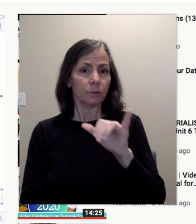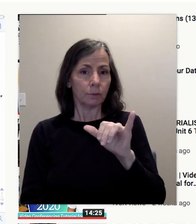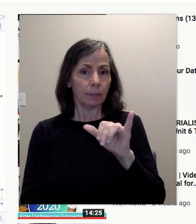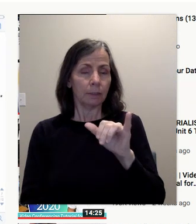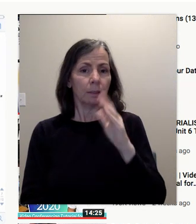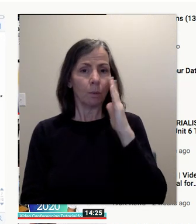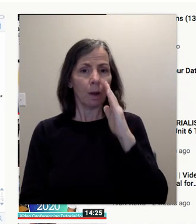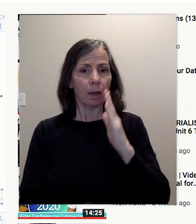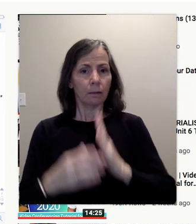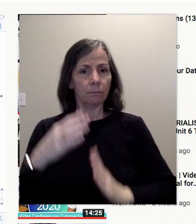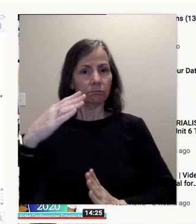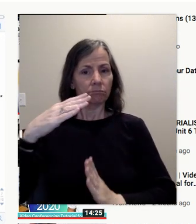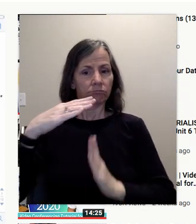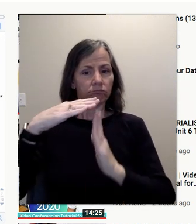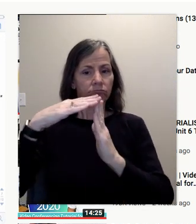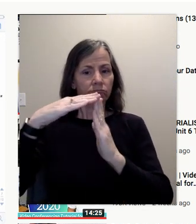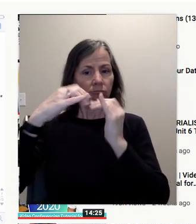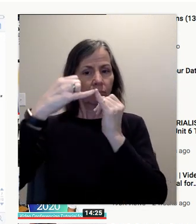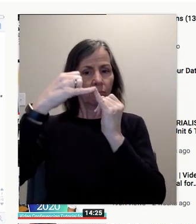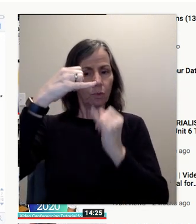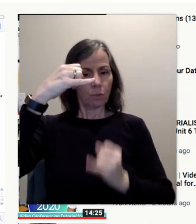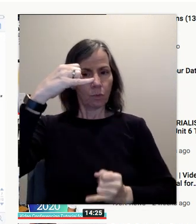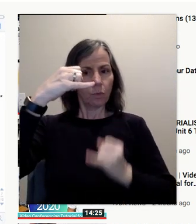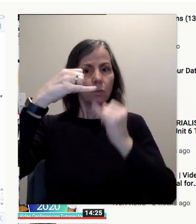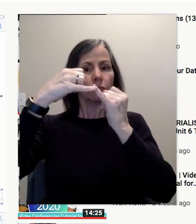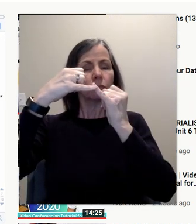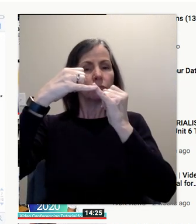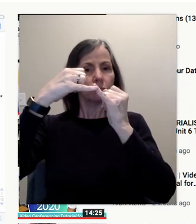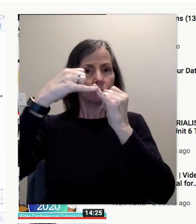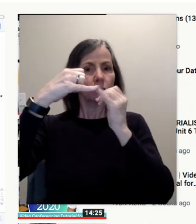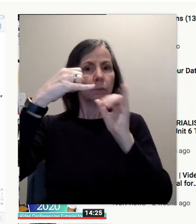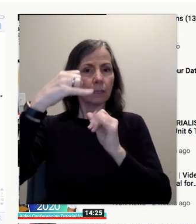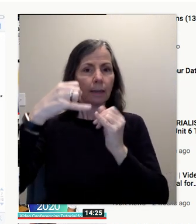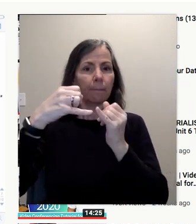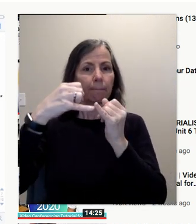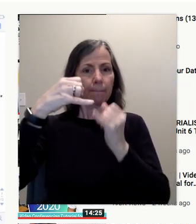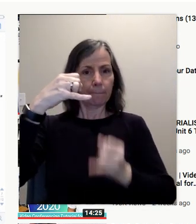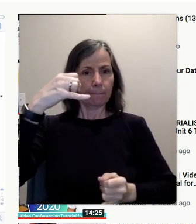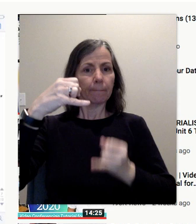You can also see that the number 9